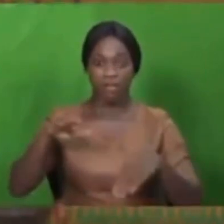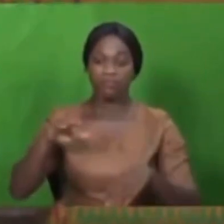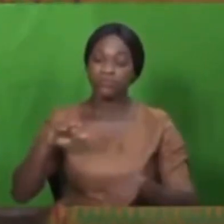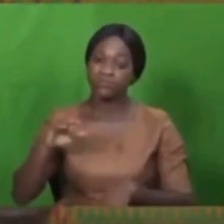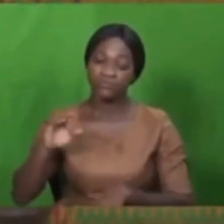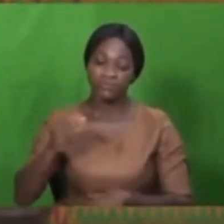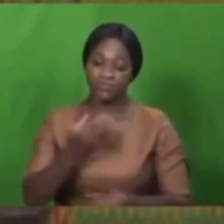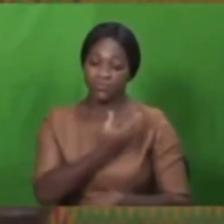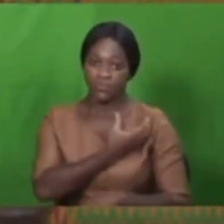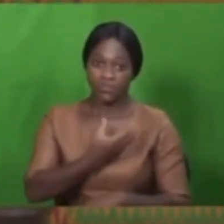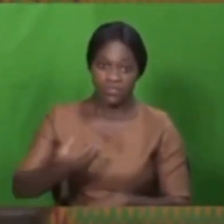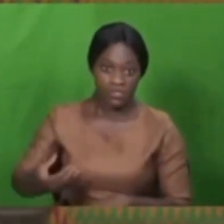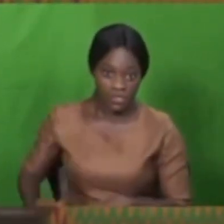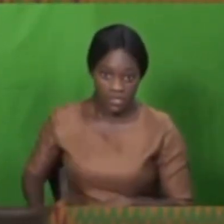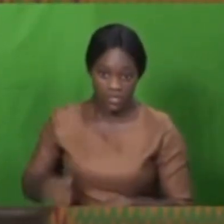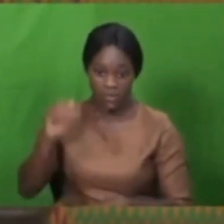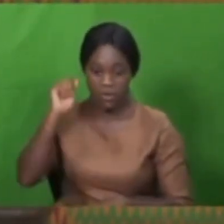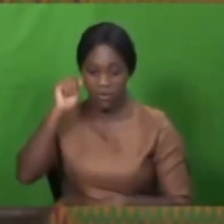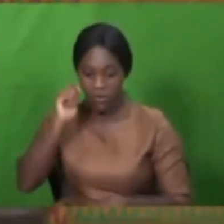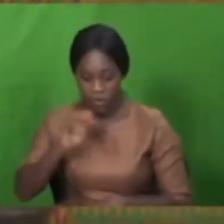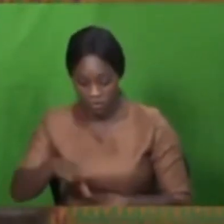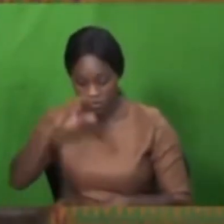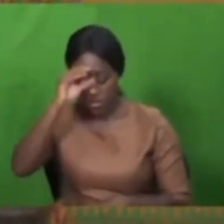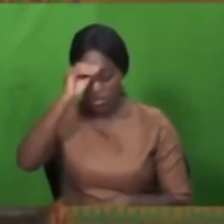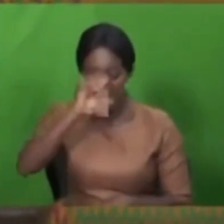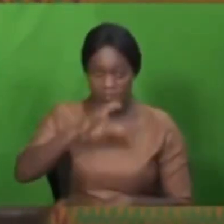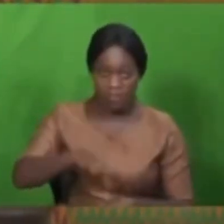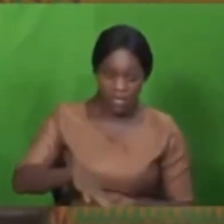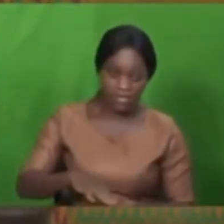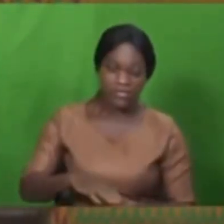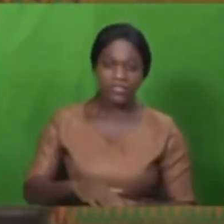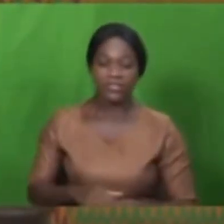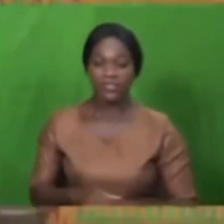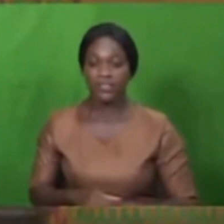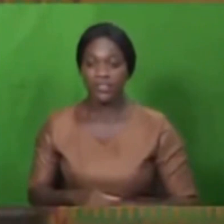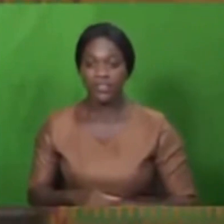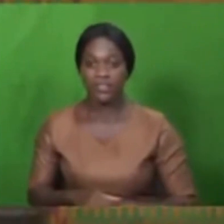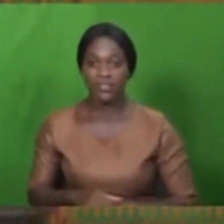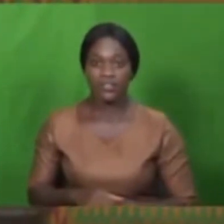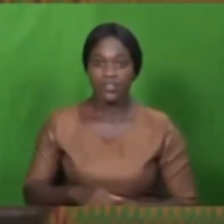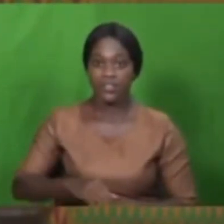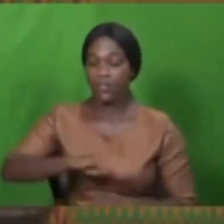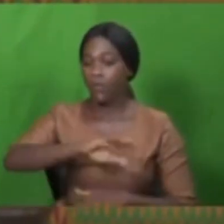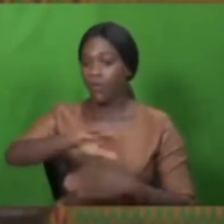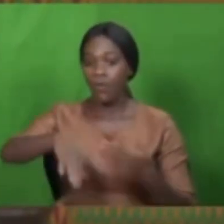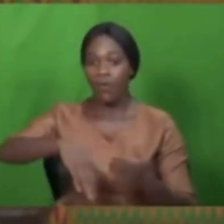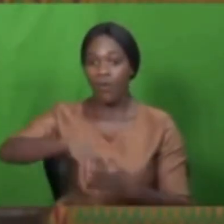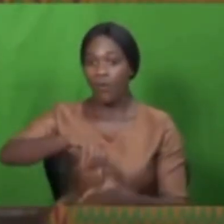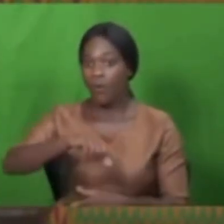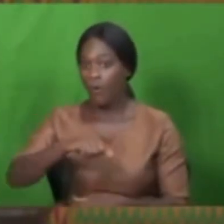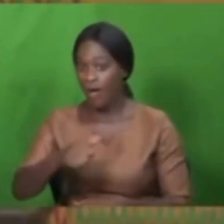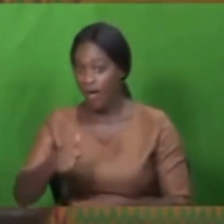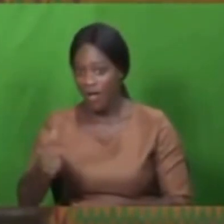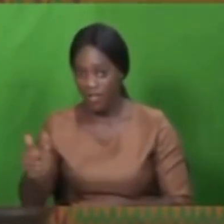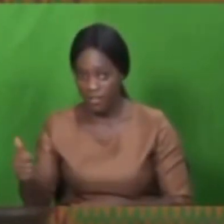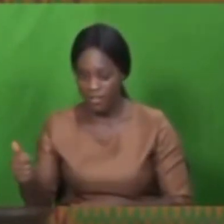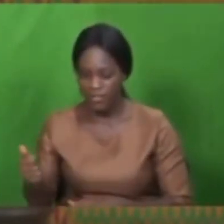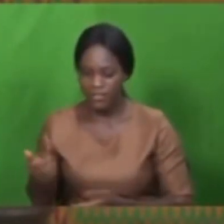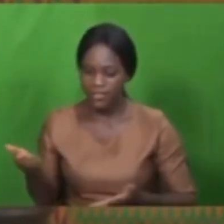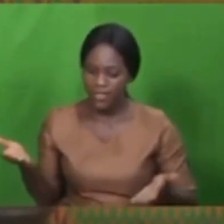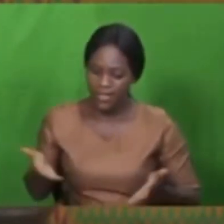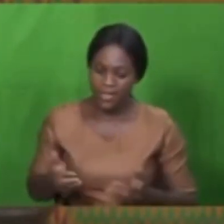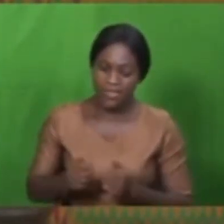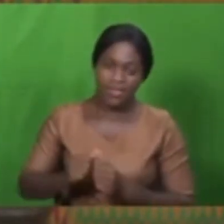Nimen, Namen, Nananum, Togbe, Namine, they are all present here with